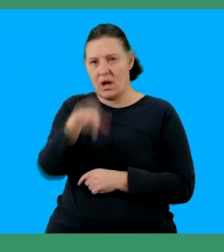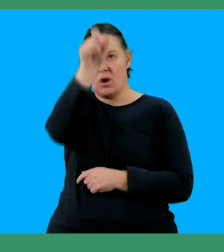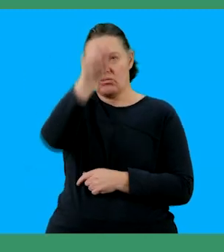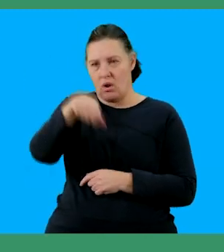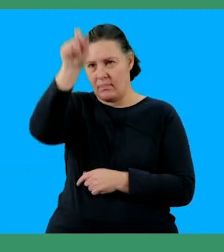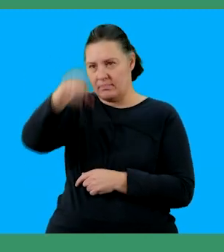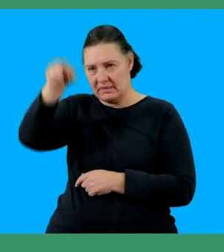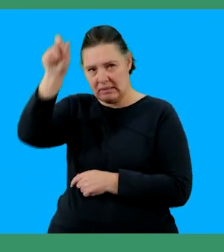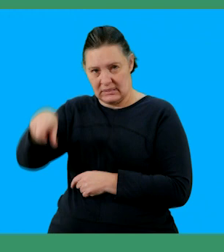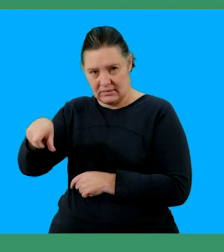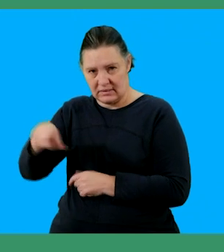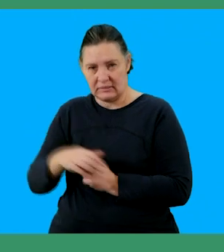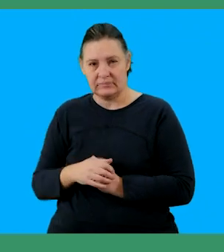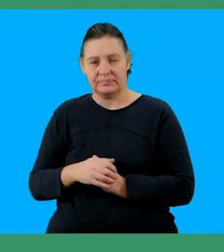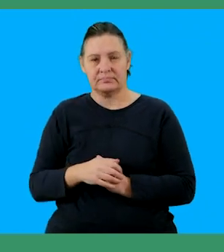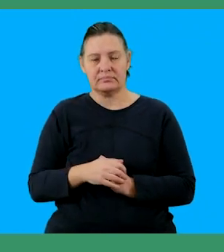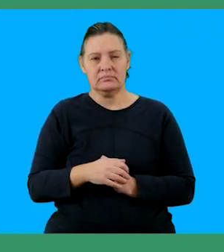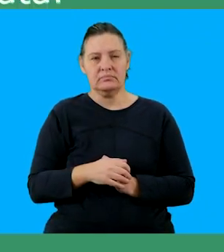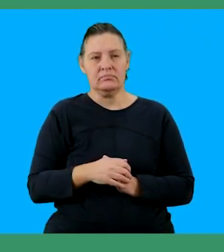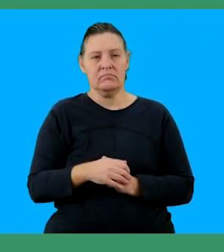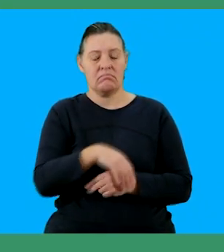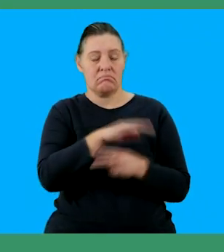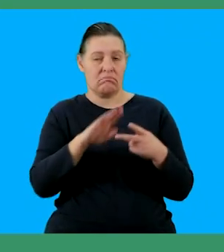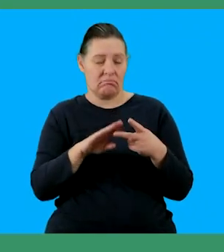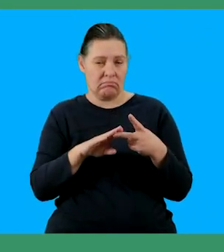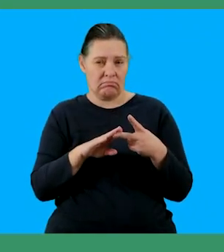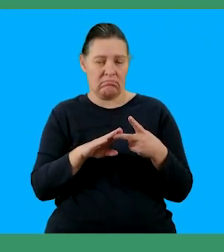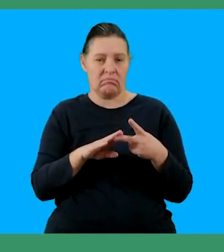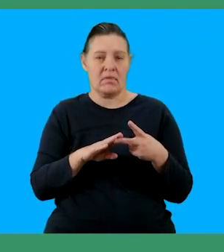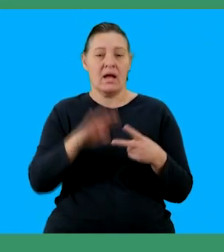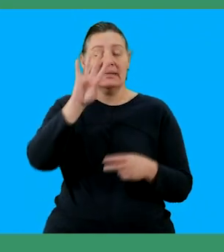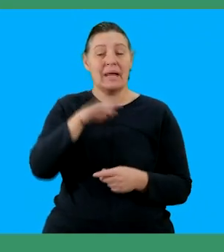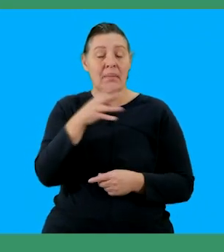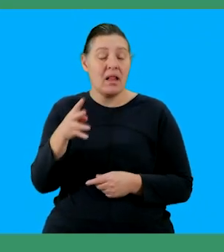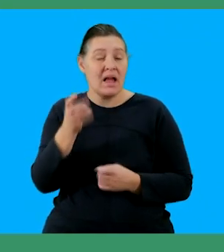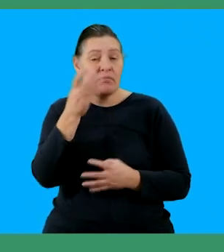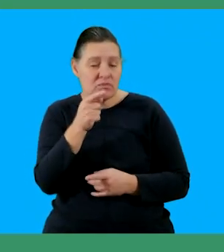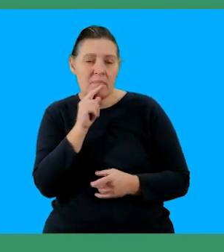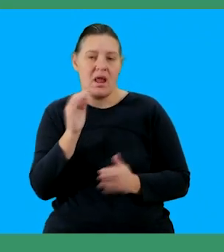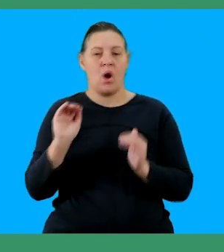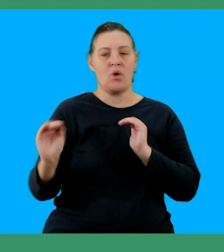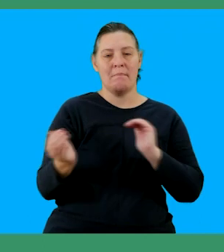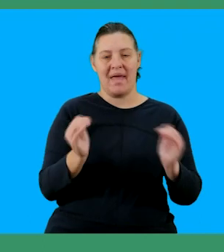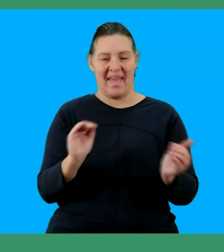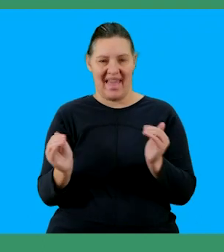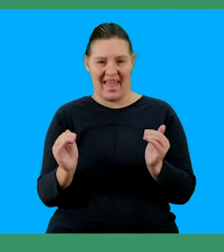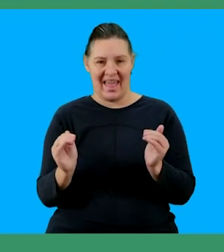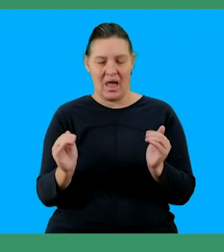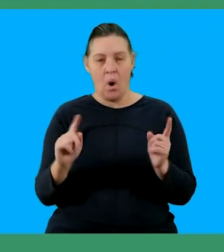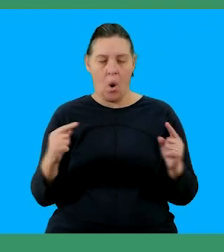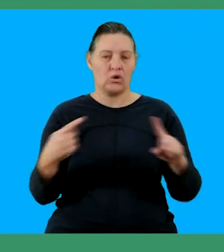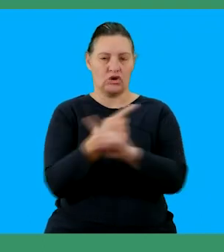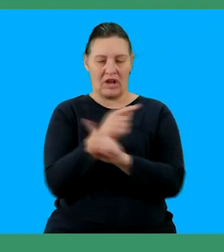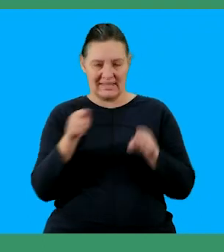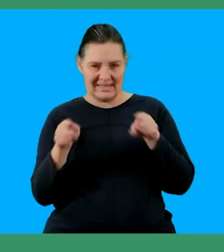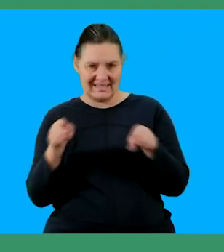our columns. The information in the table is used to compare or contrast. So